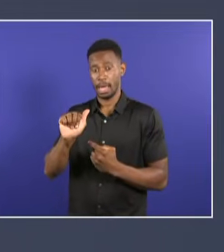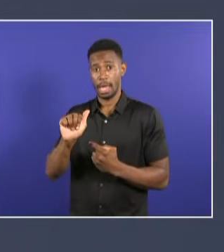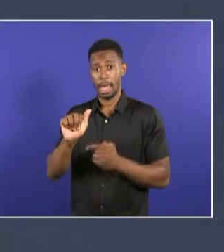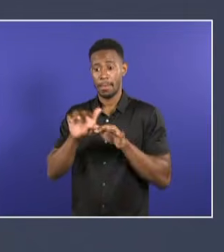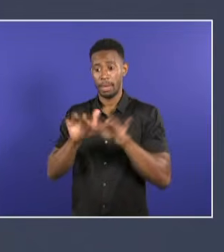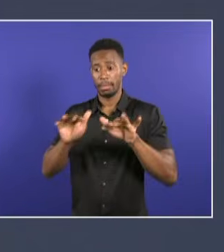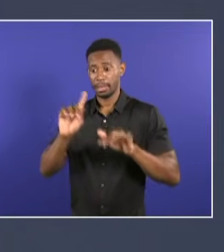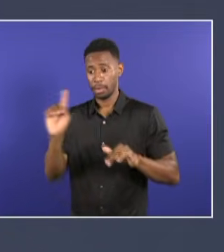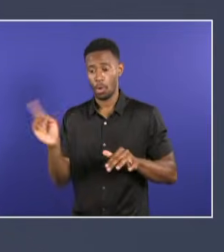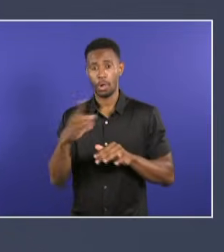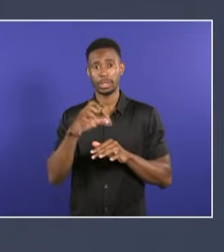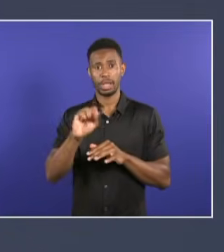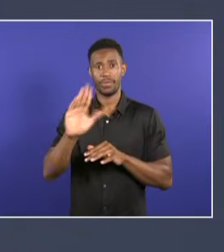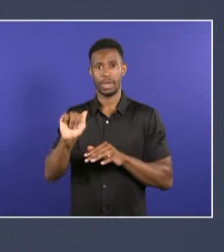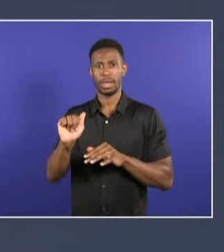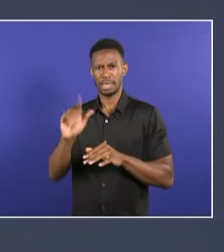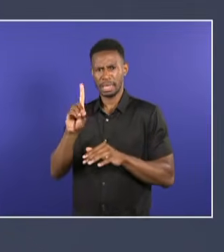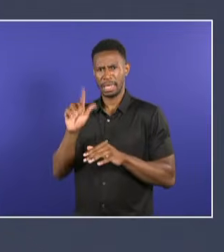everyone in South Africa.